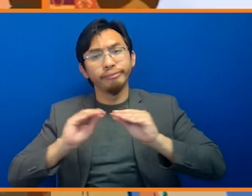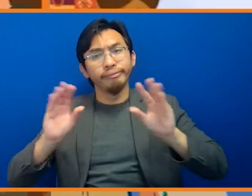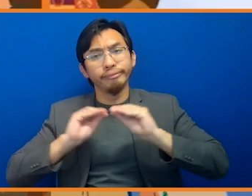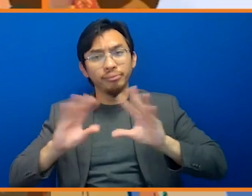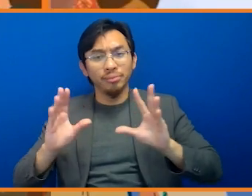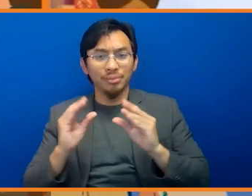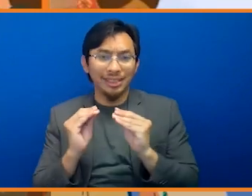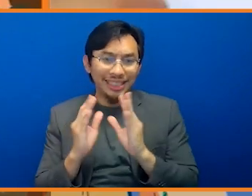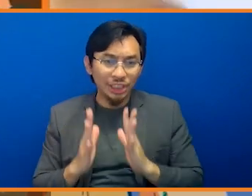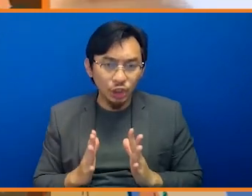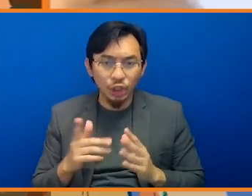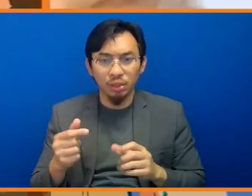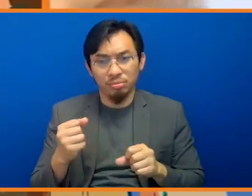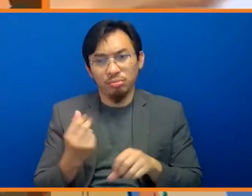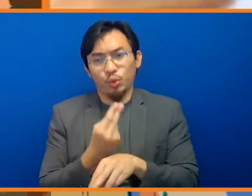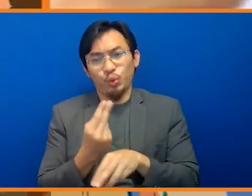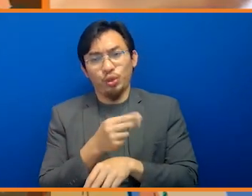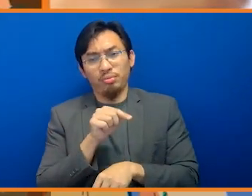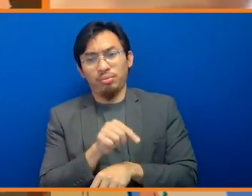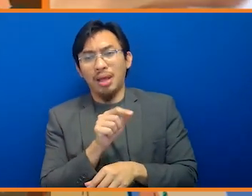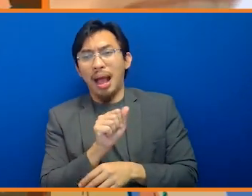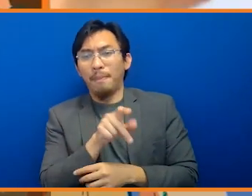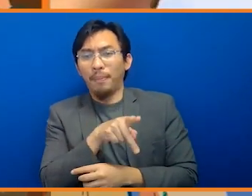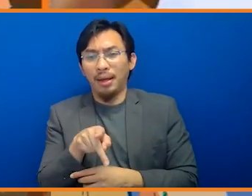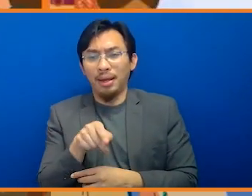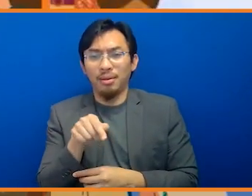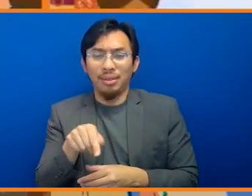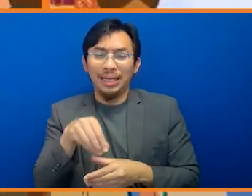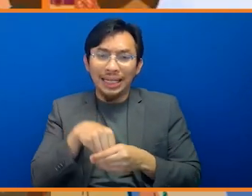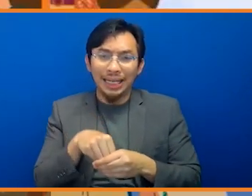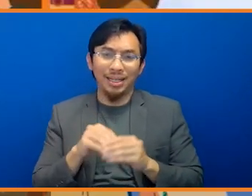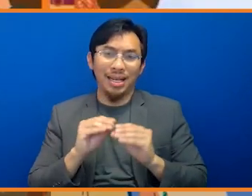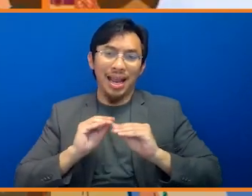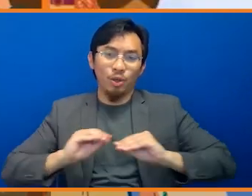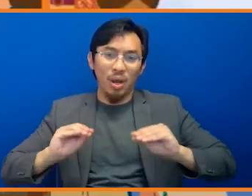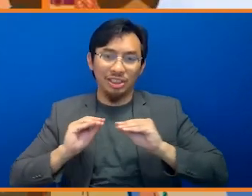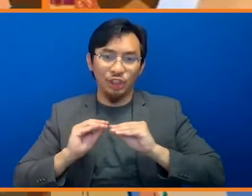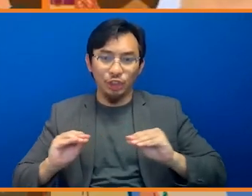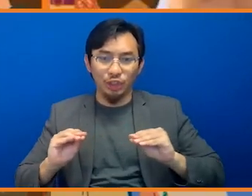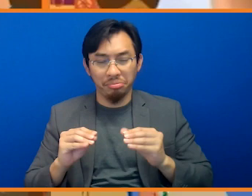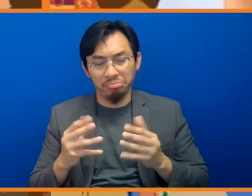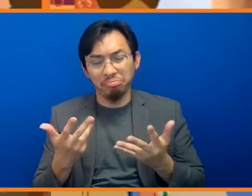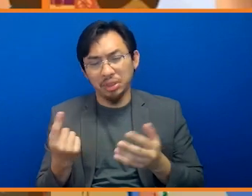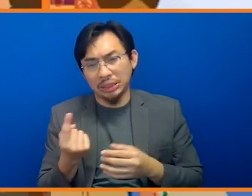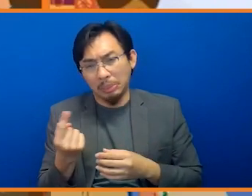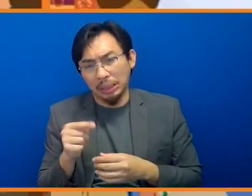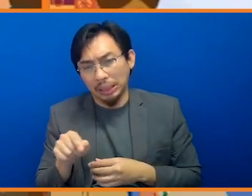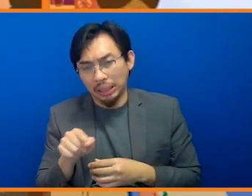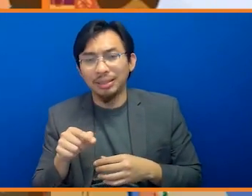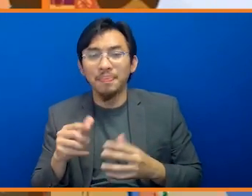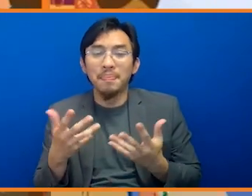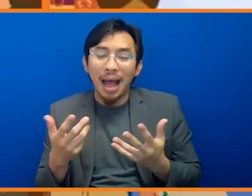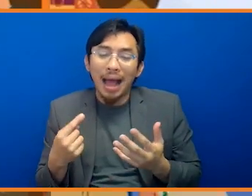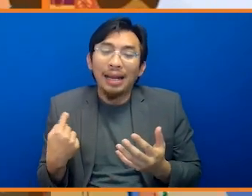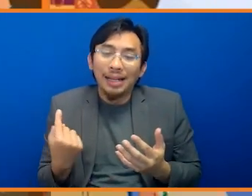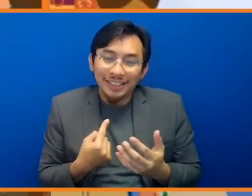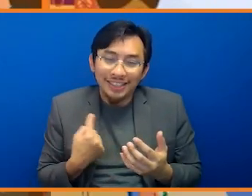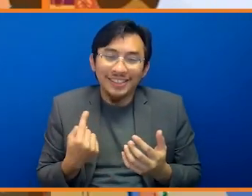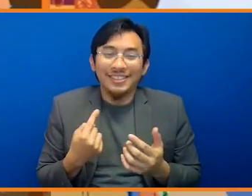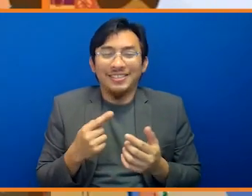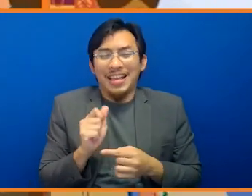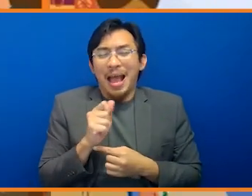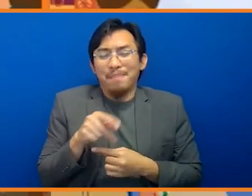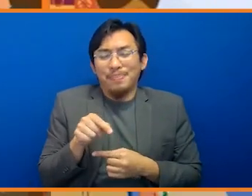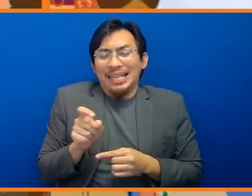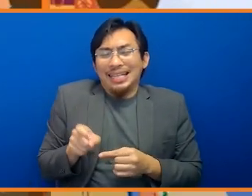make use of this application in the education, something like that. So we still, if we just develop